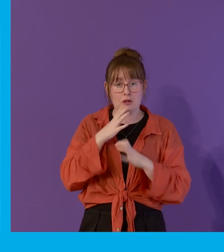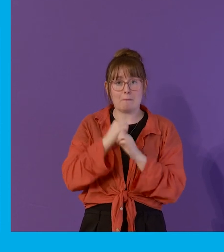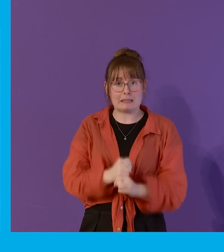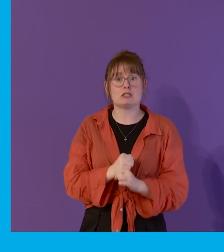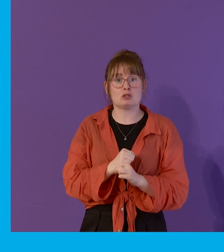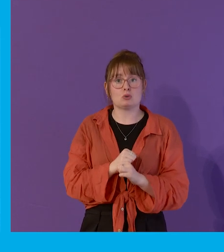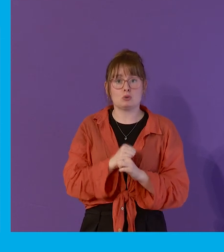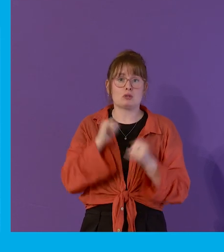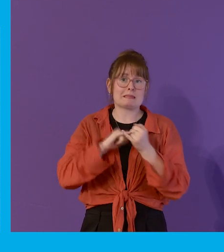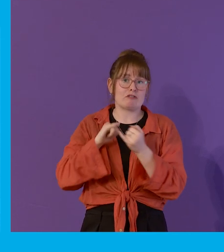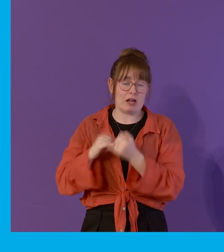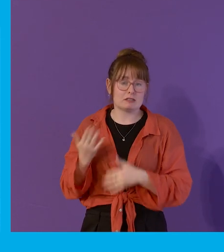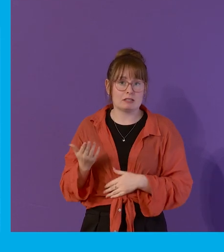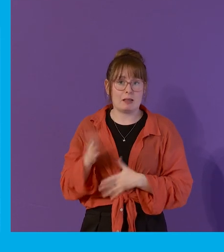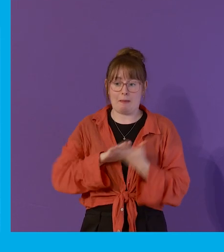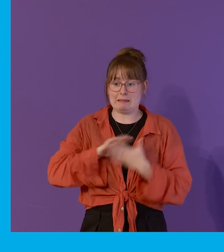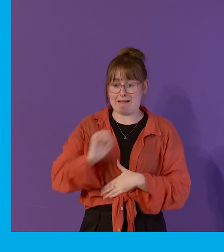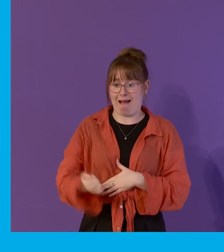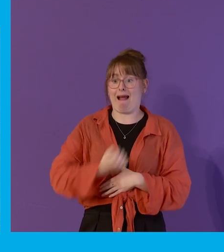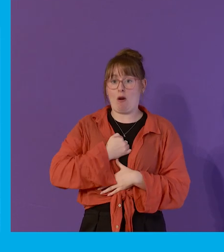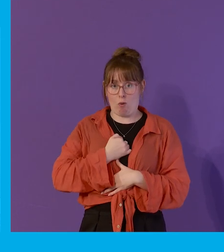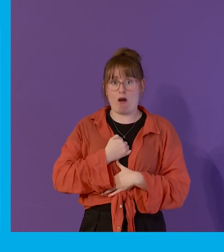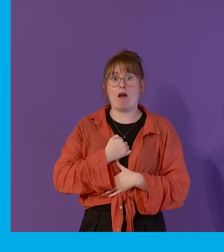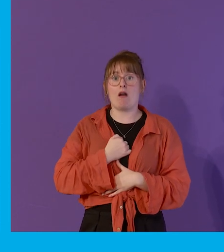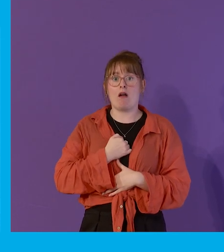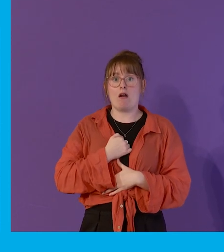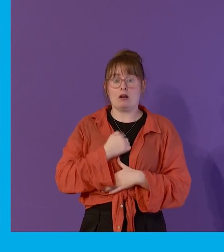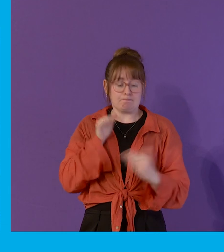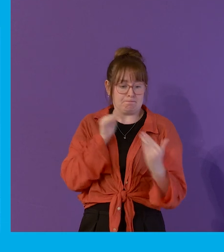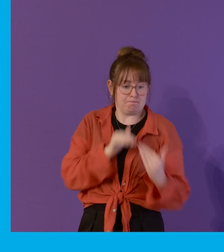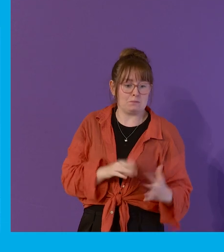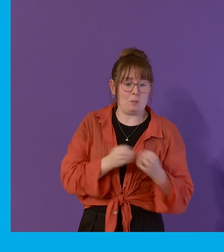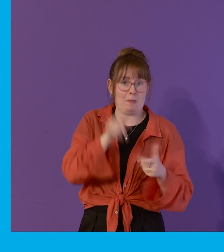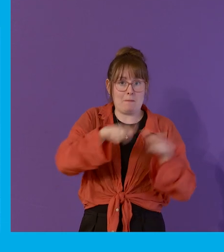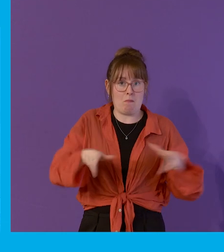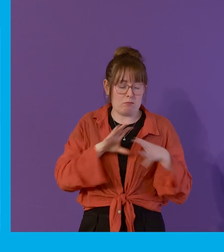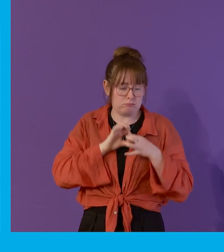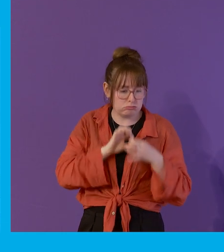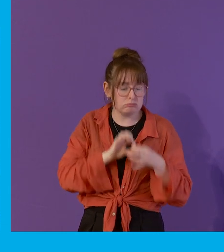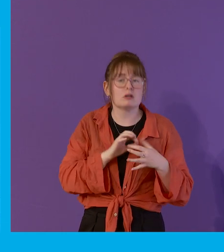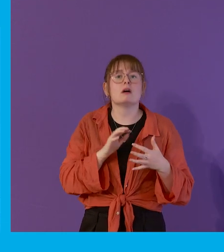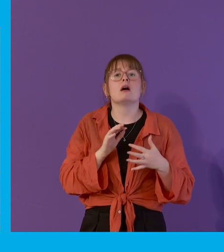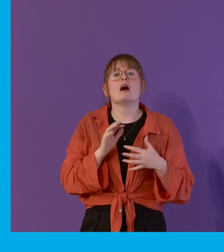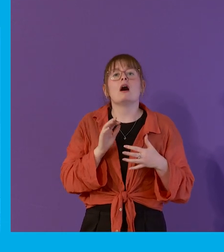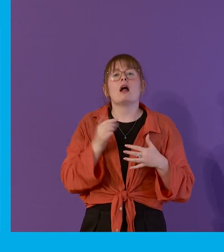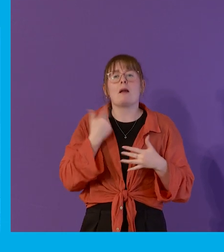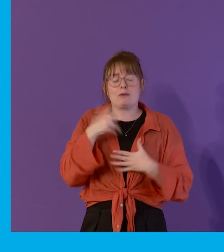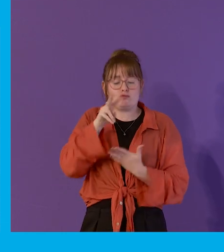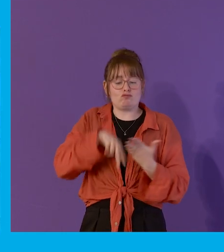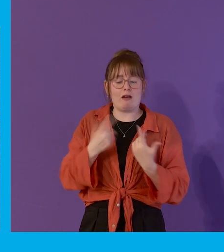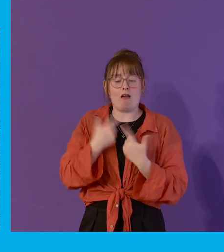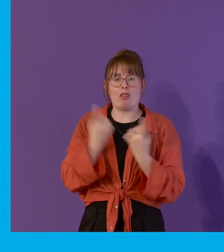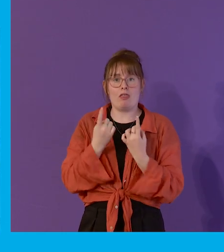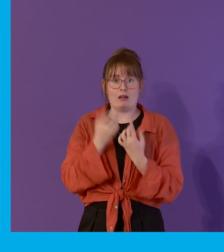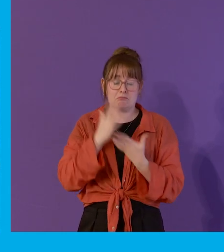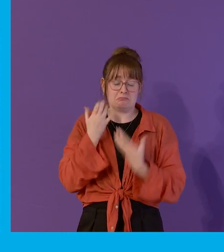to subsidiarity, meaning power pushed out as close to the people as we could possibly get. And I've just read something else that